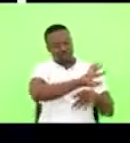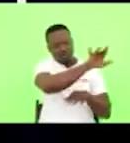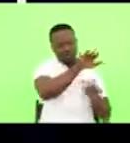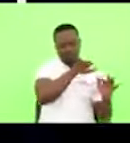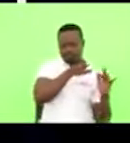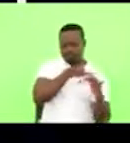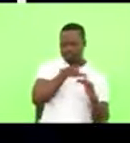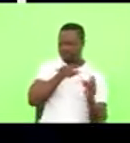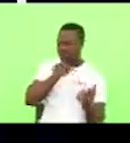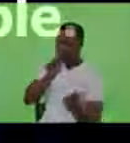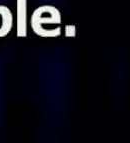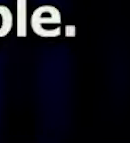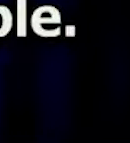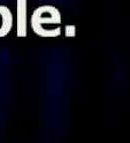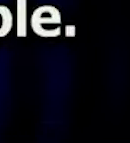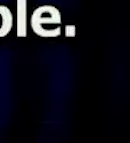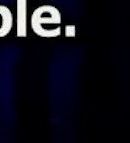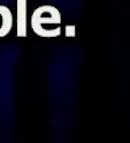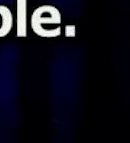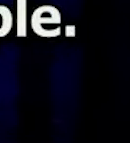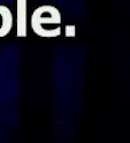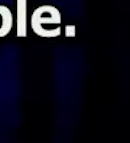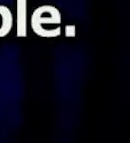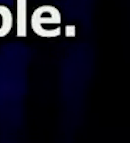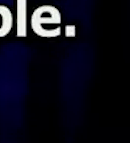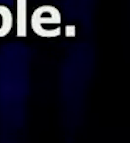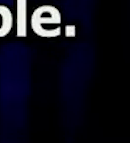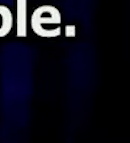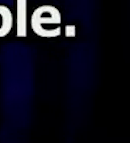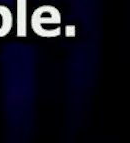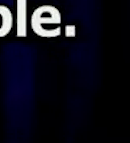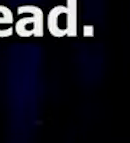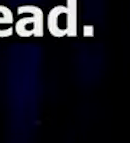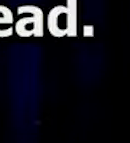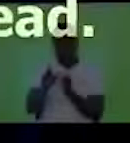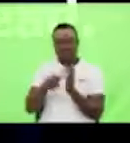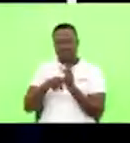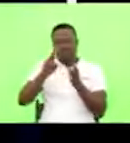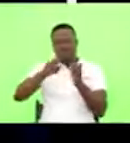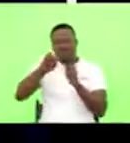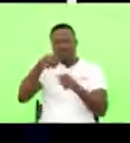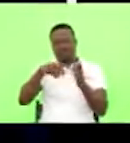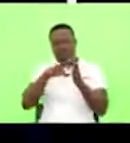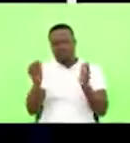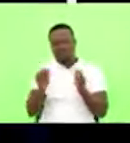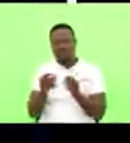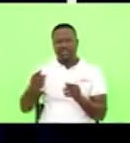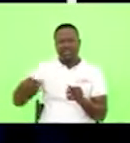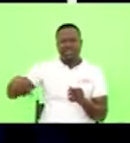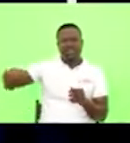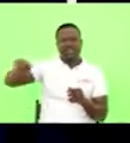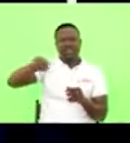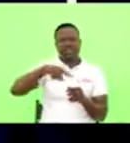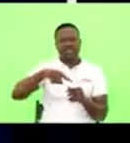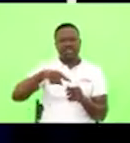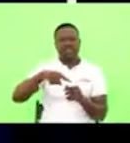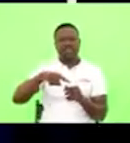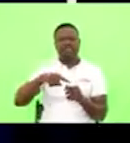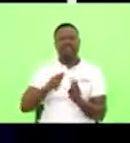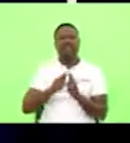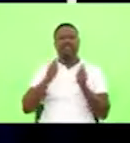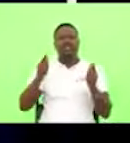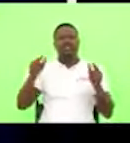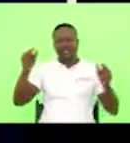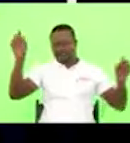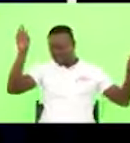and John while they were speaking to the people. Now, verse 2. Shall we shout verse 2? They